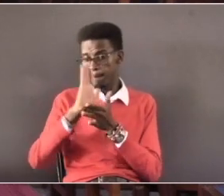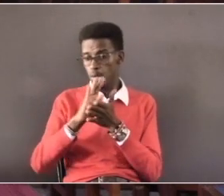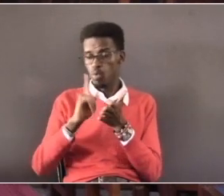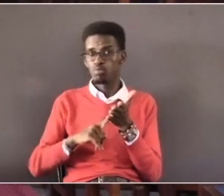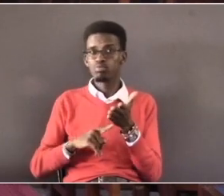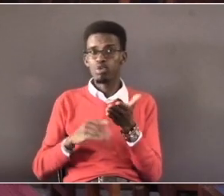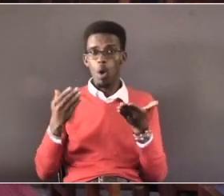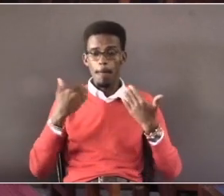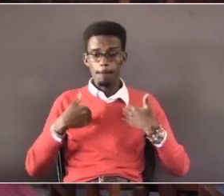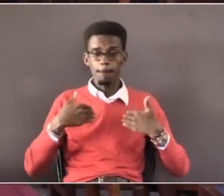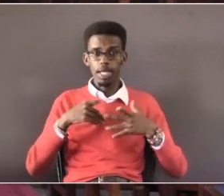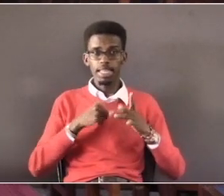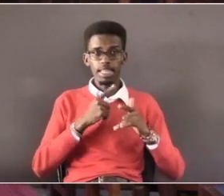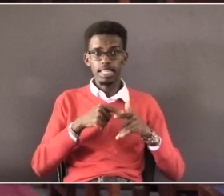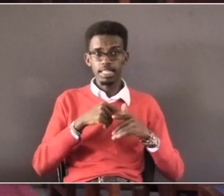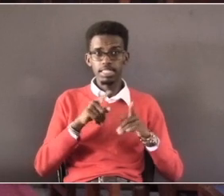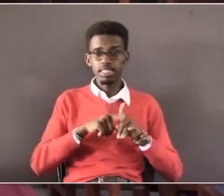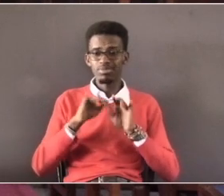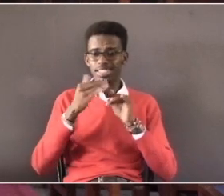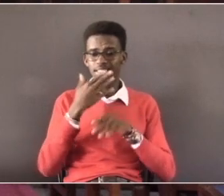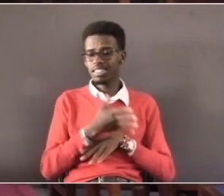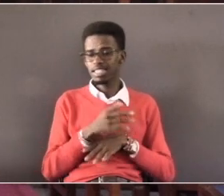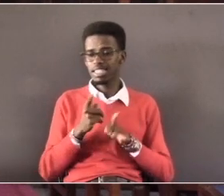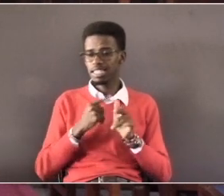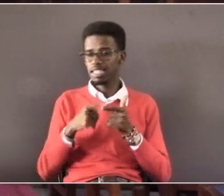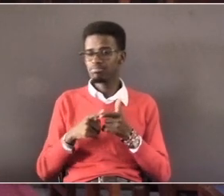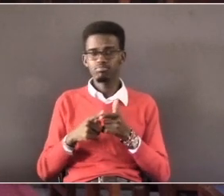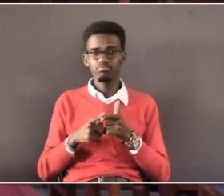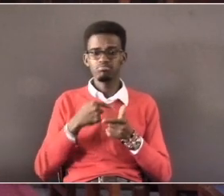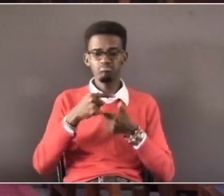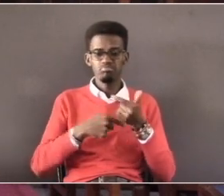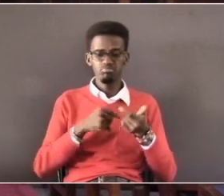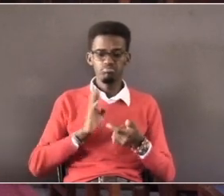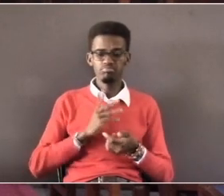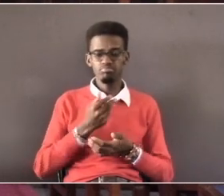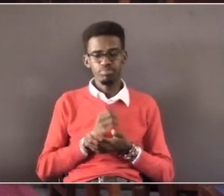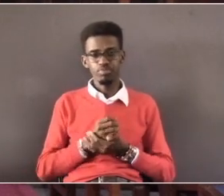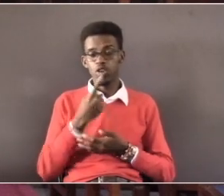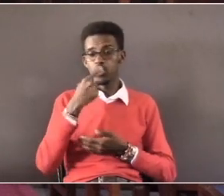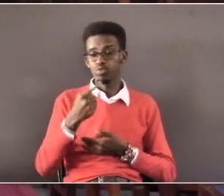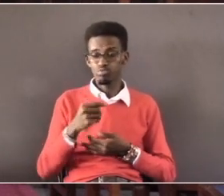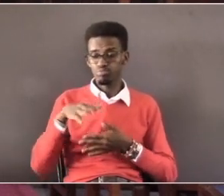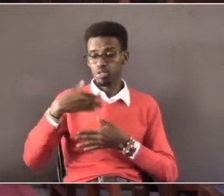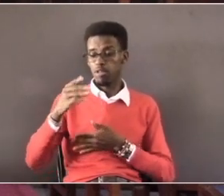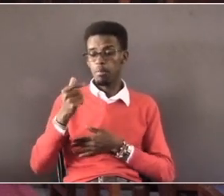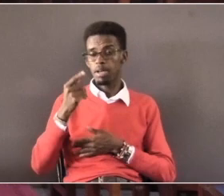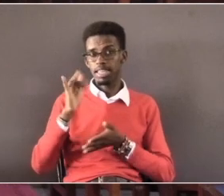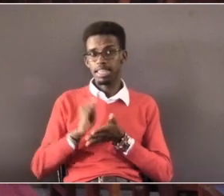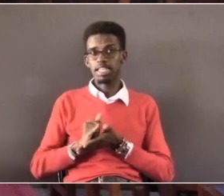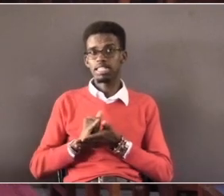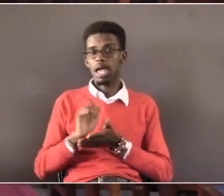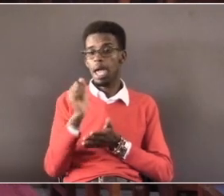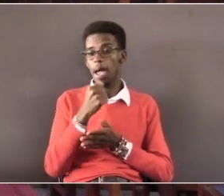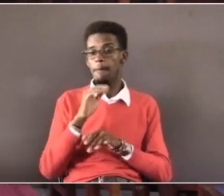ghosting, where somebody, it's like they never existed and they cut all corners. So do not give any money that you